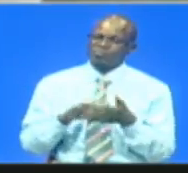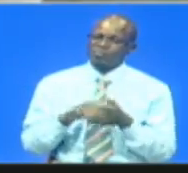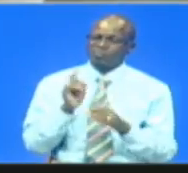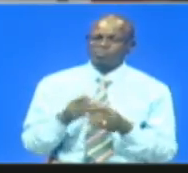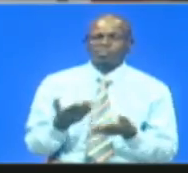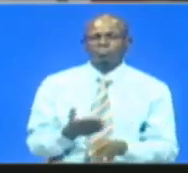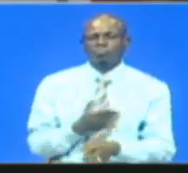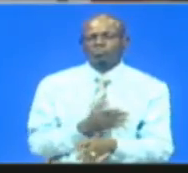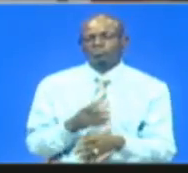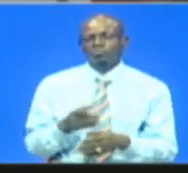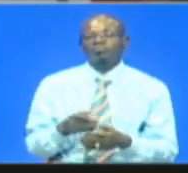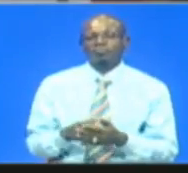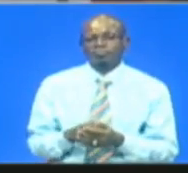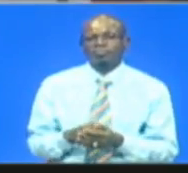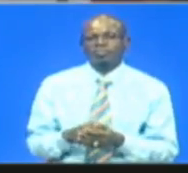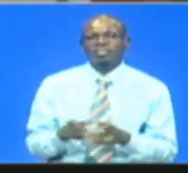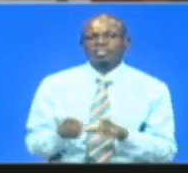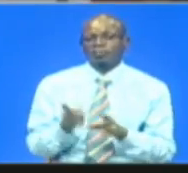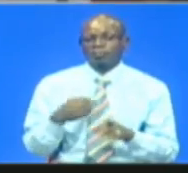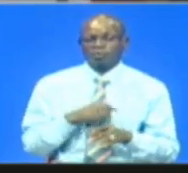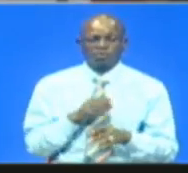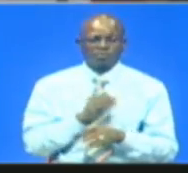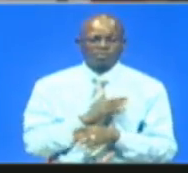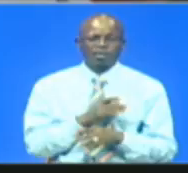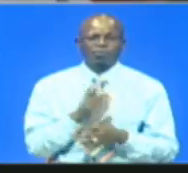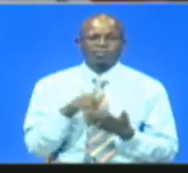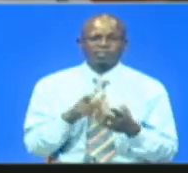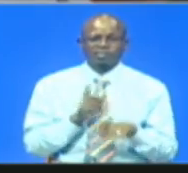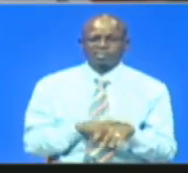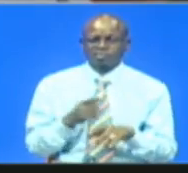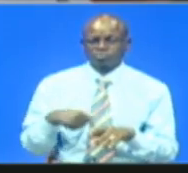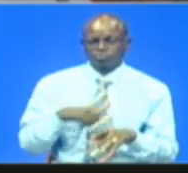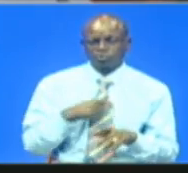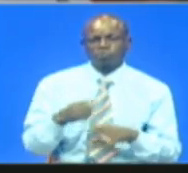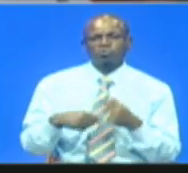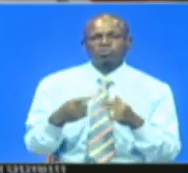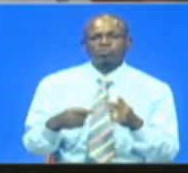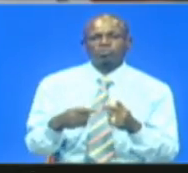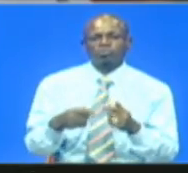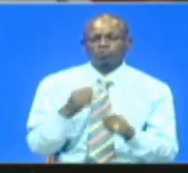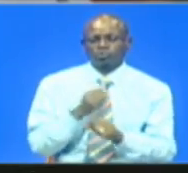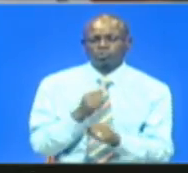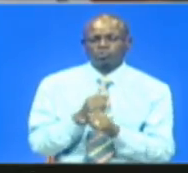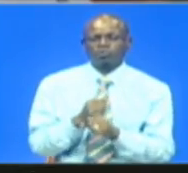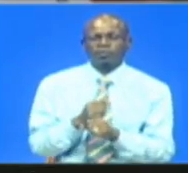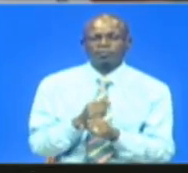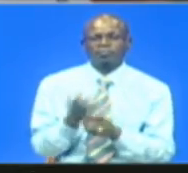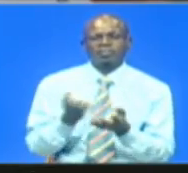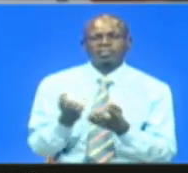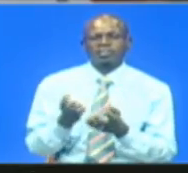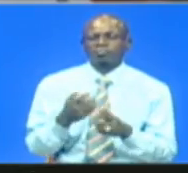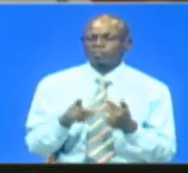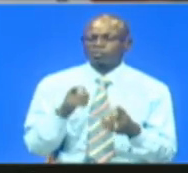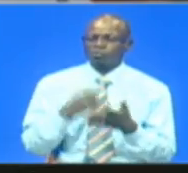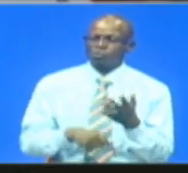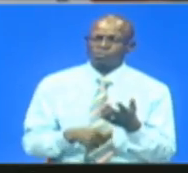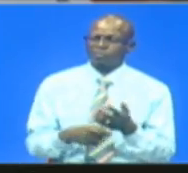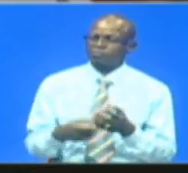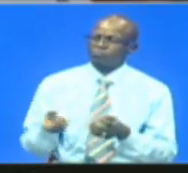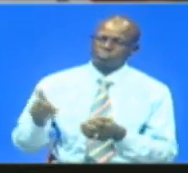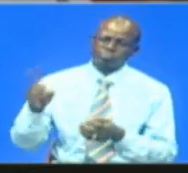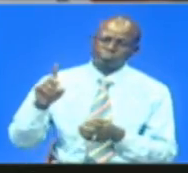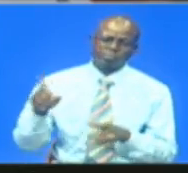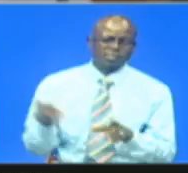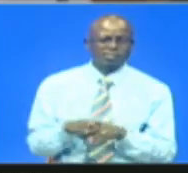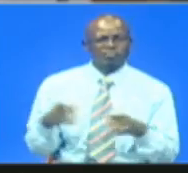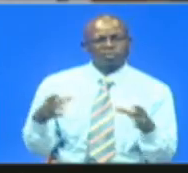job cuts. Our fear is that as we continue to increase the cost of doing business and impose new levies, then companies have to make a